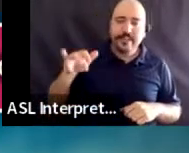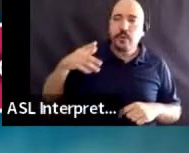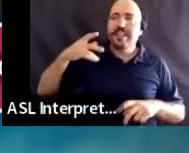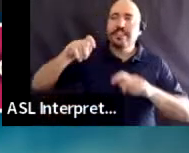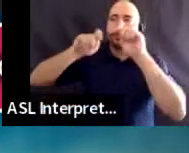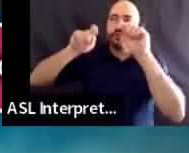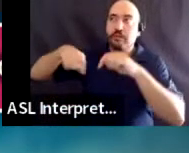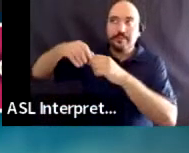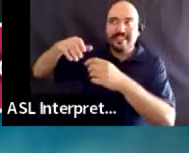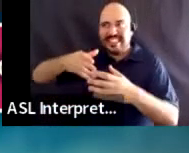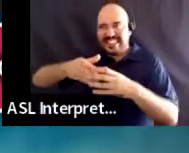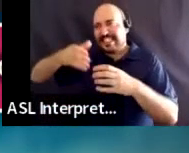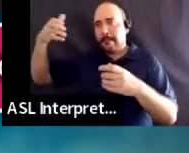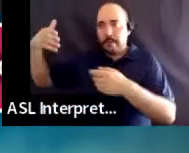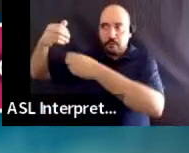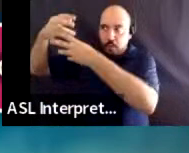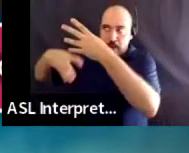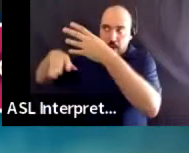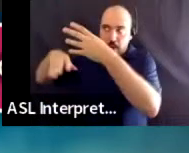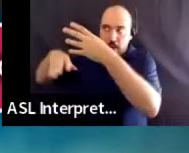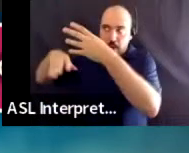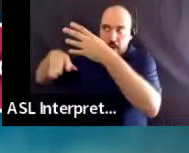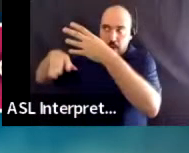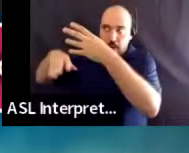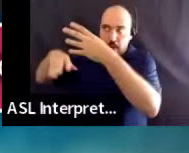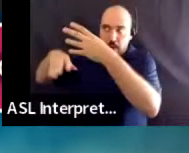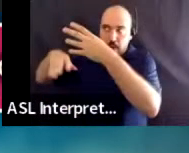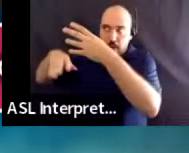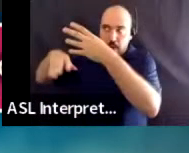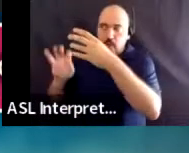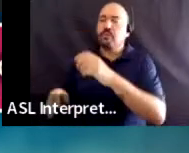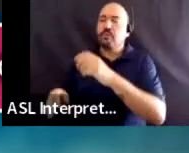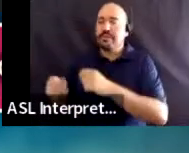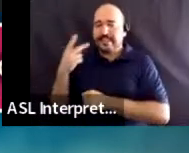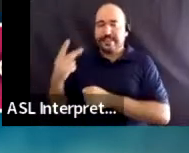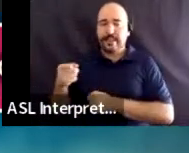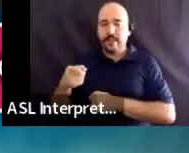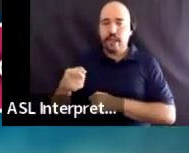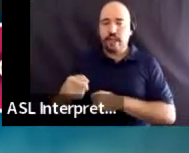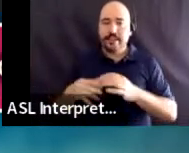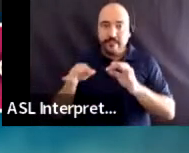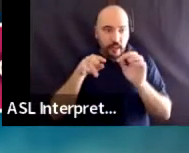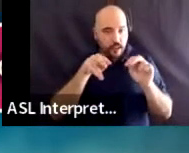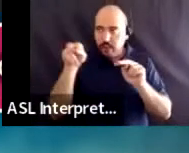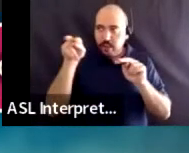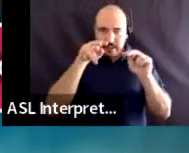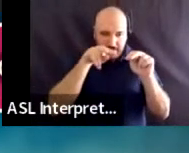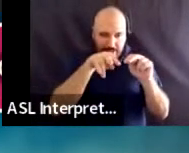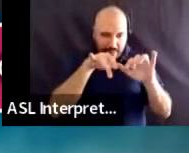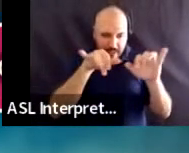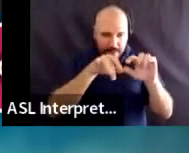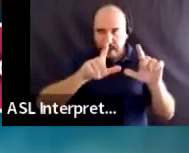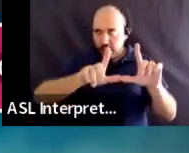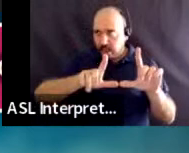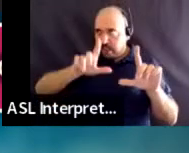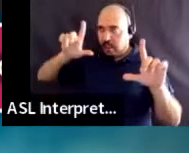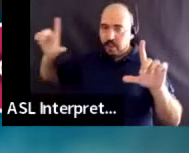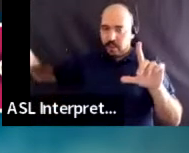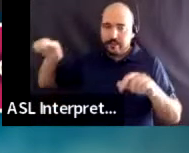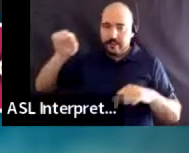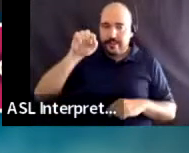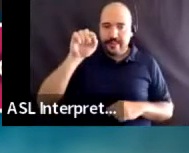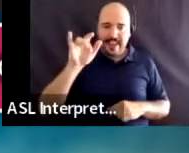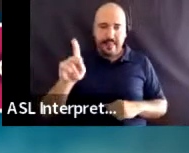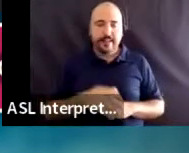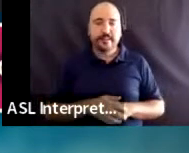Great. Okay, so just